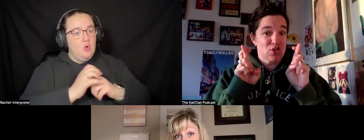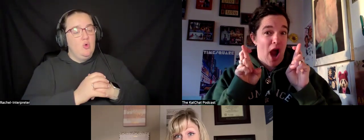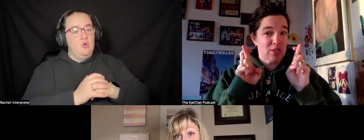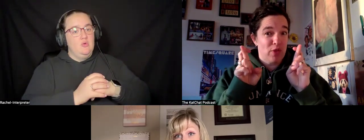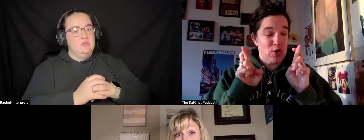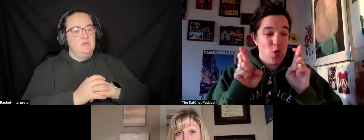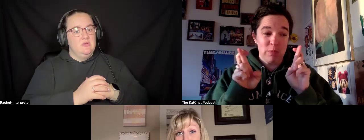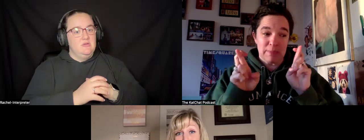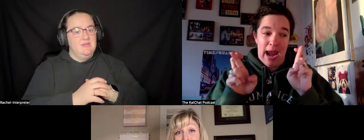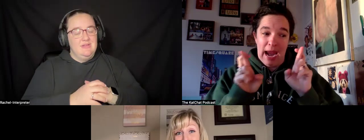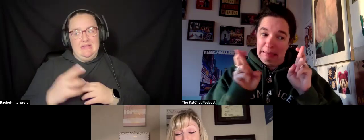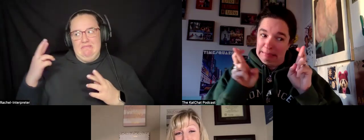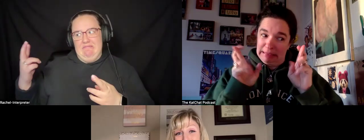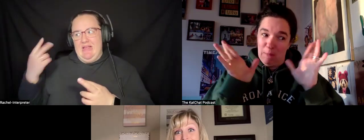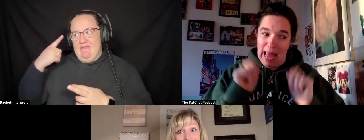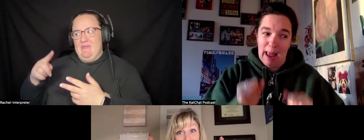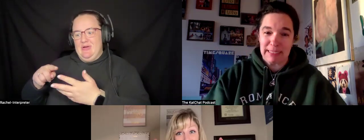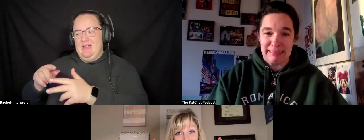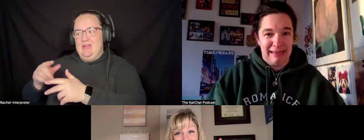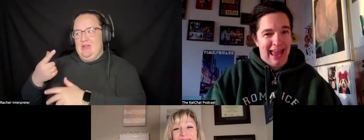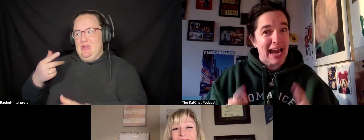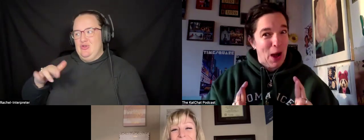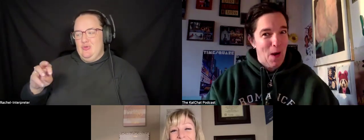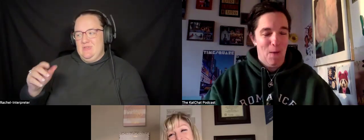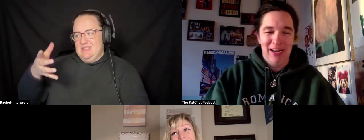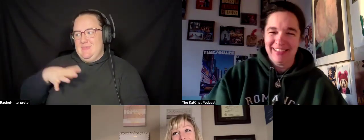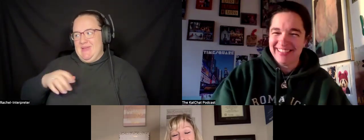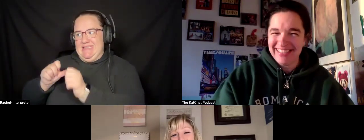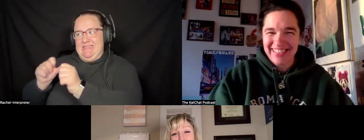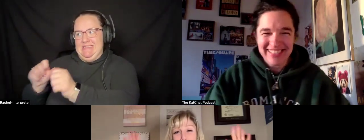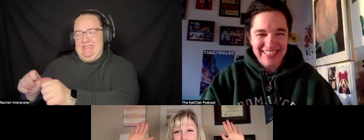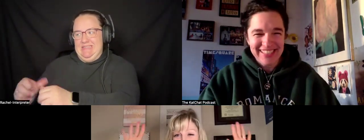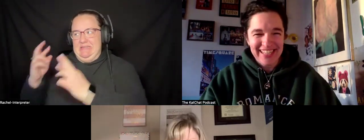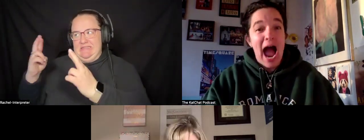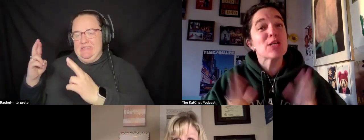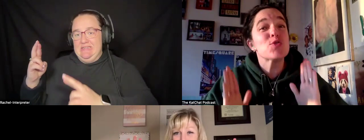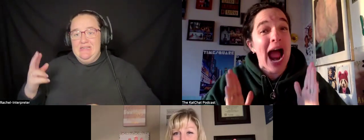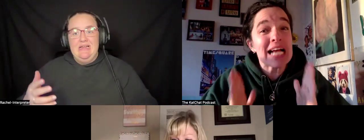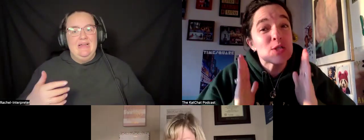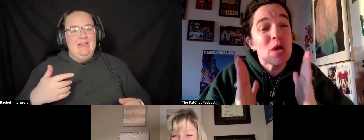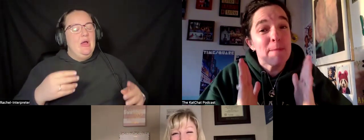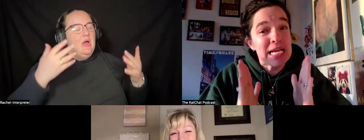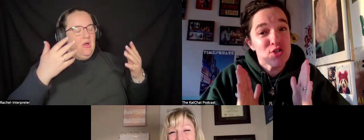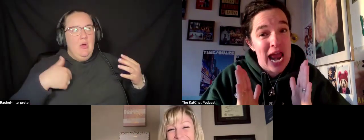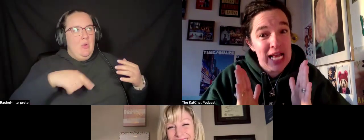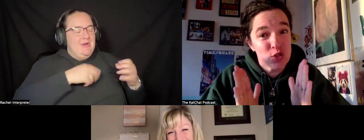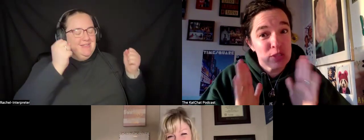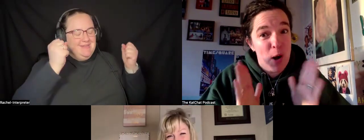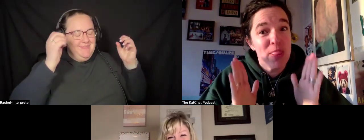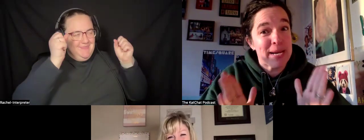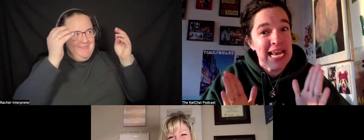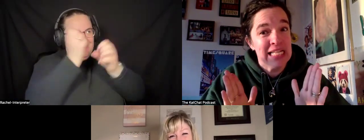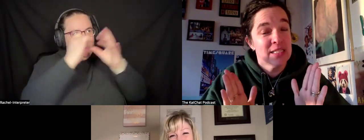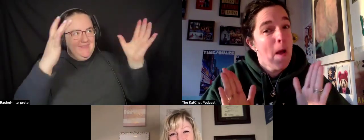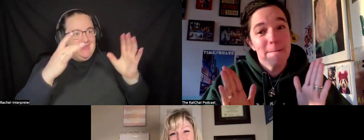Mr. You Christmas caught with the fan. groom man. See what happened. I I know. know. We're I manifesting tried it. to get beat to